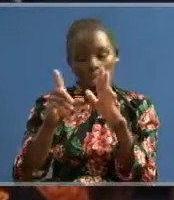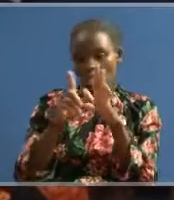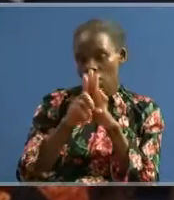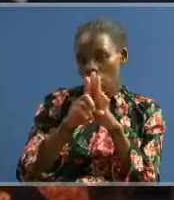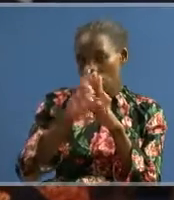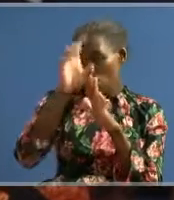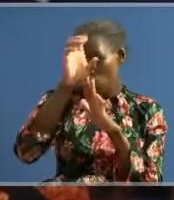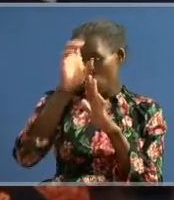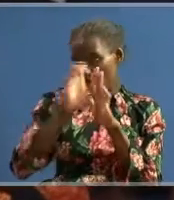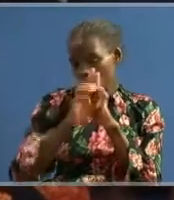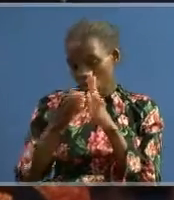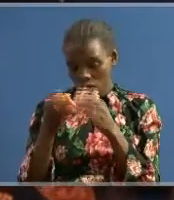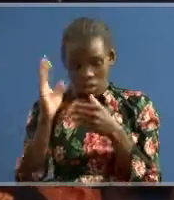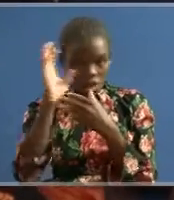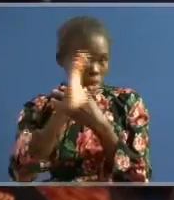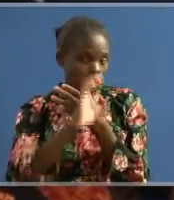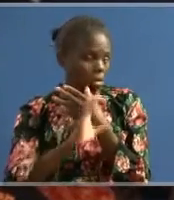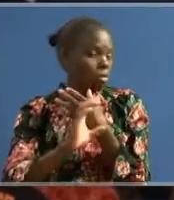ya katiba ya nchi hii.